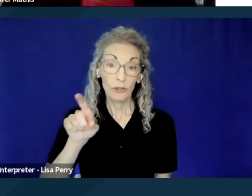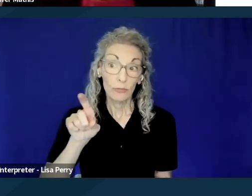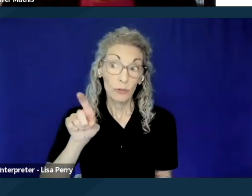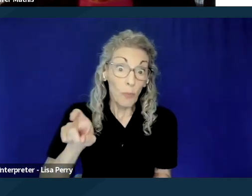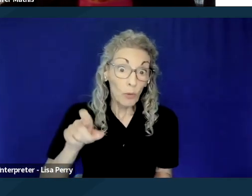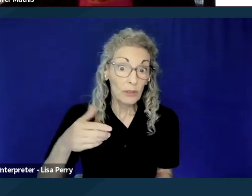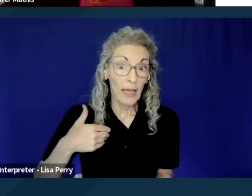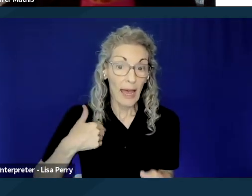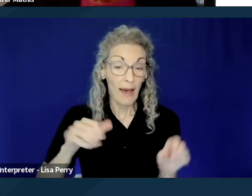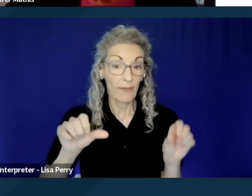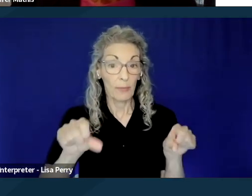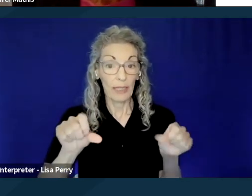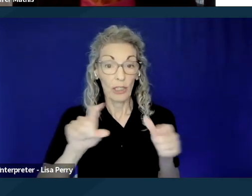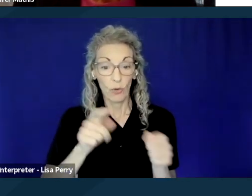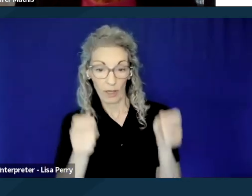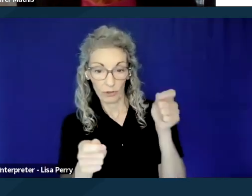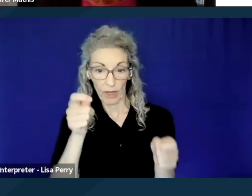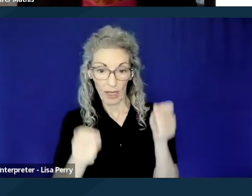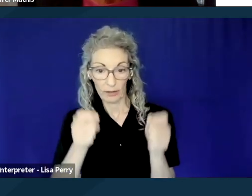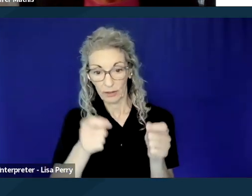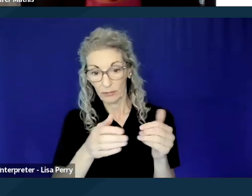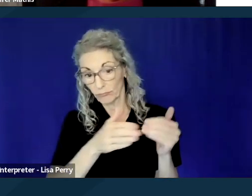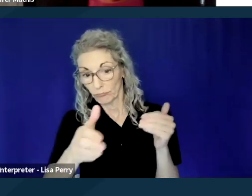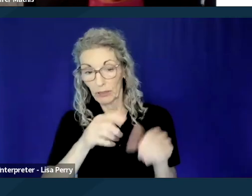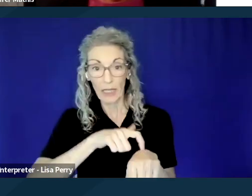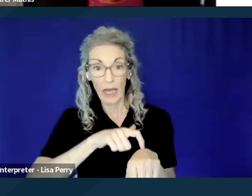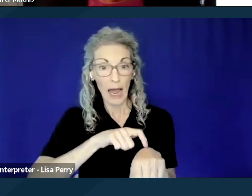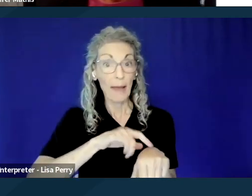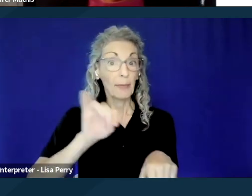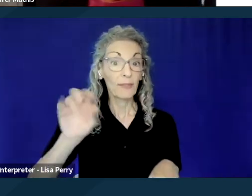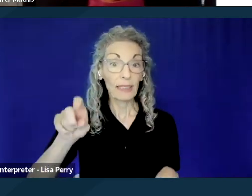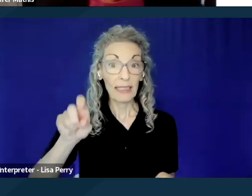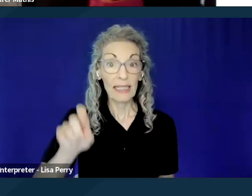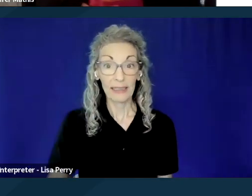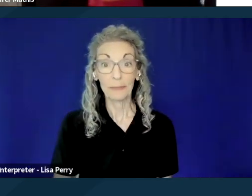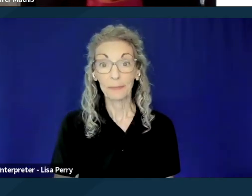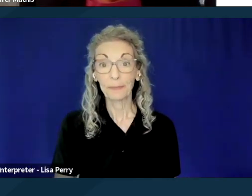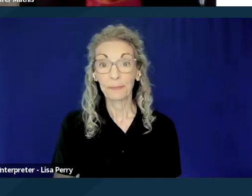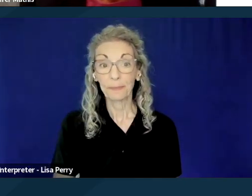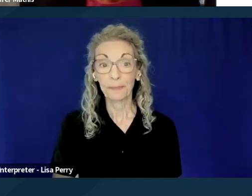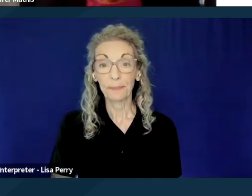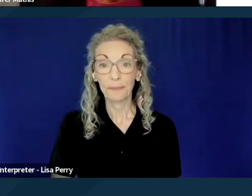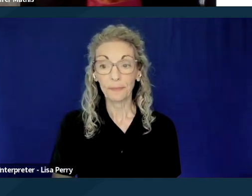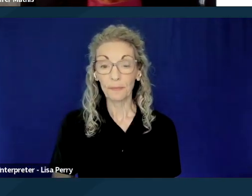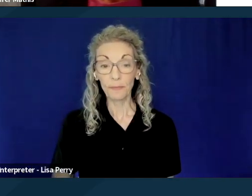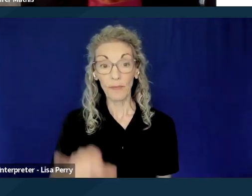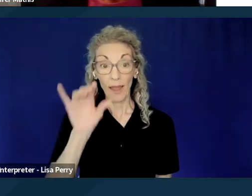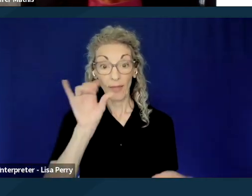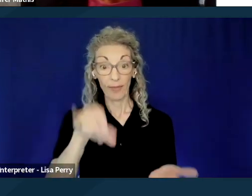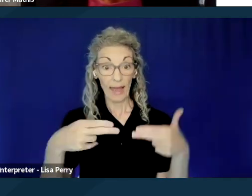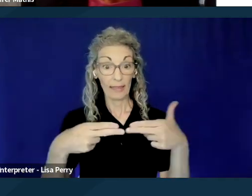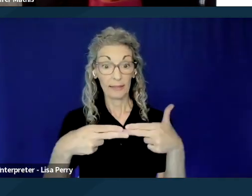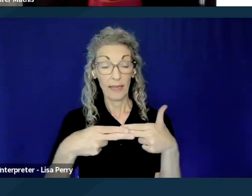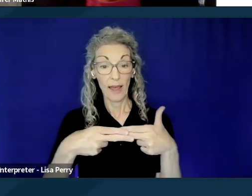to adjust it over time as needed. So Uh, this slide is